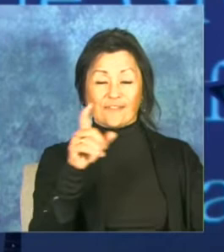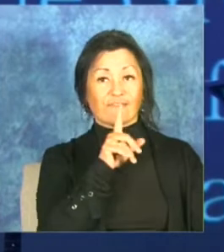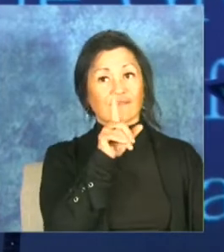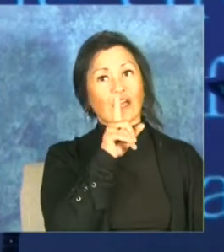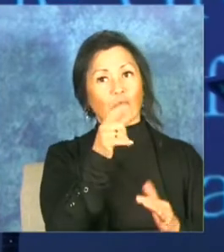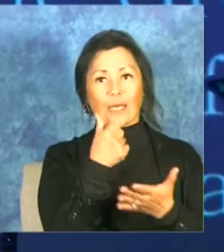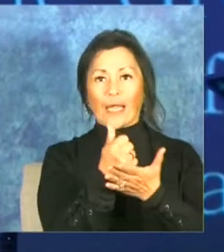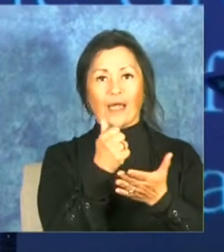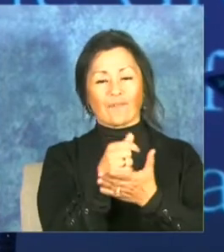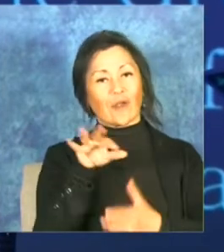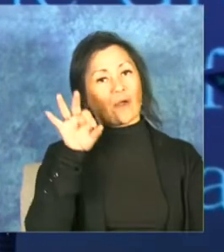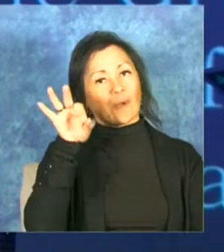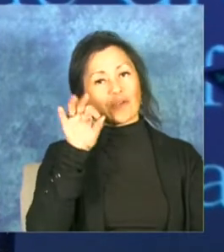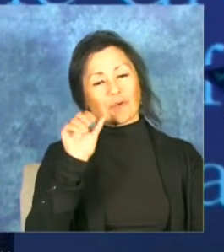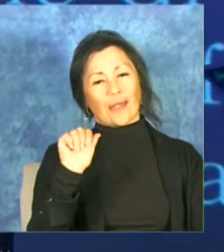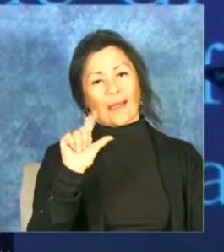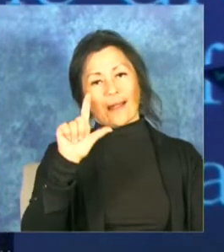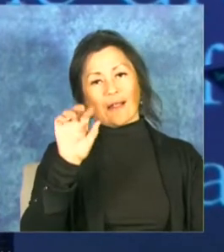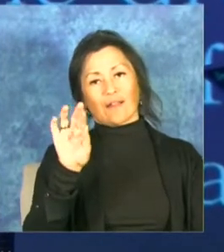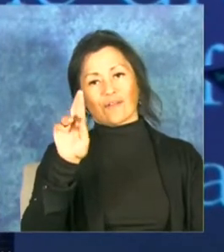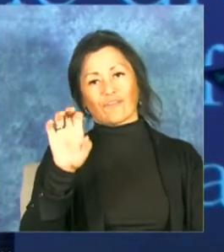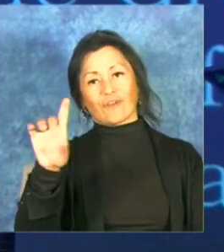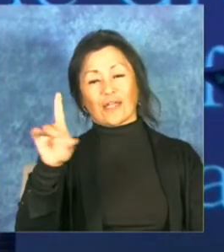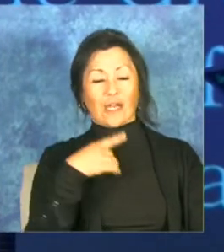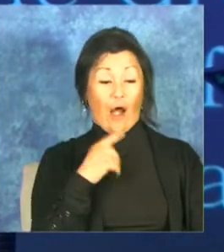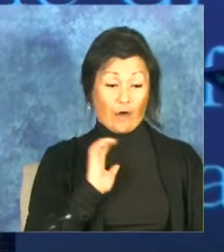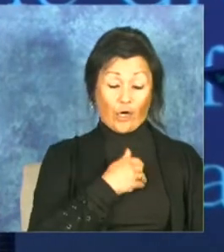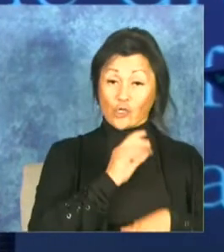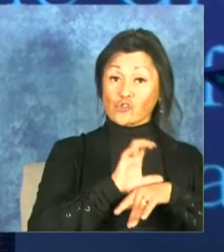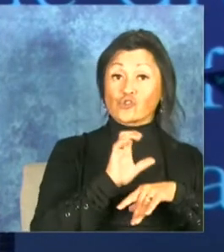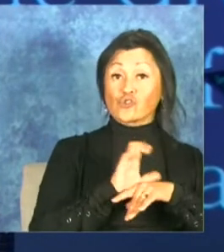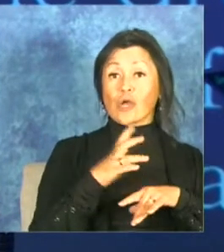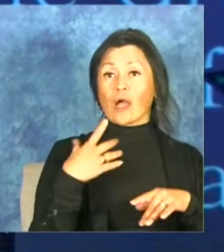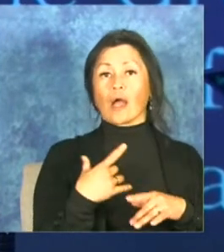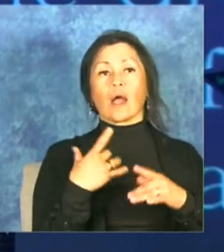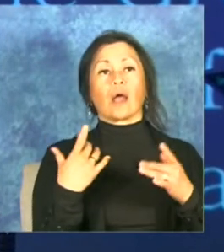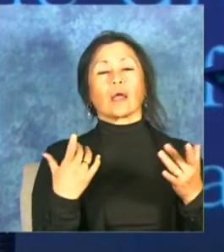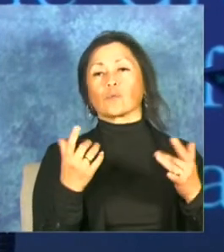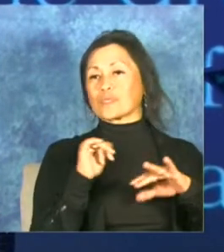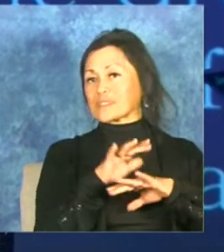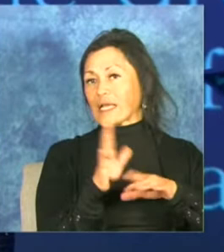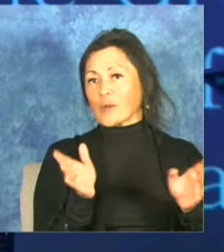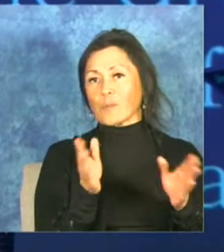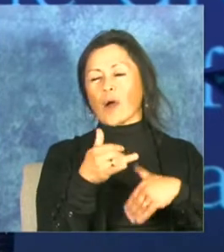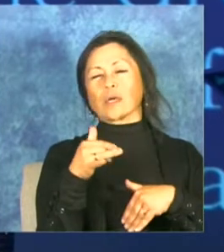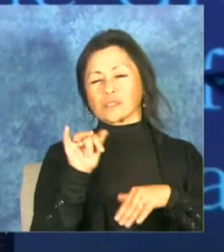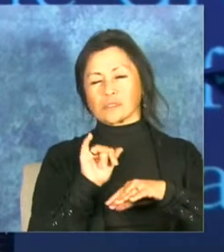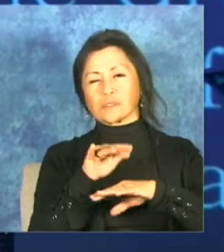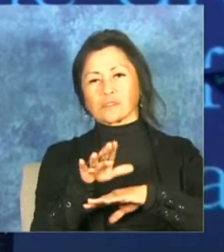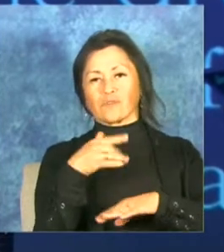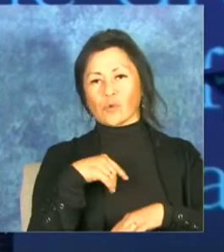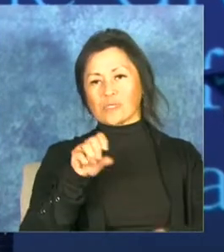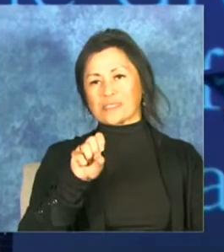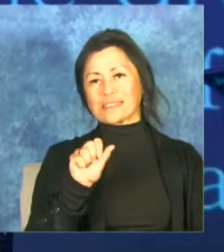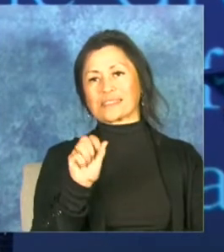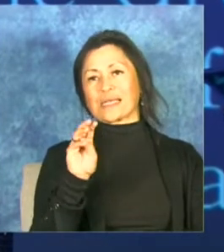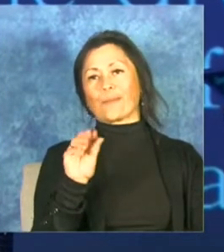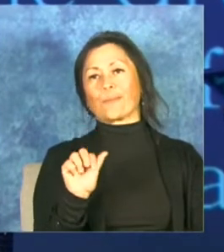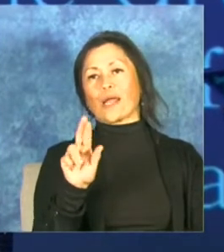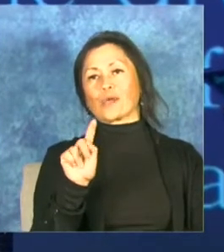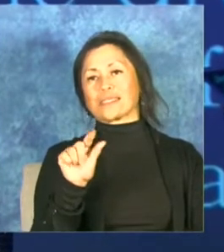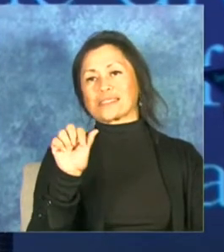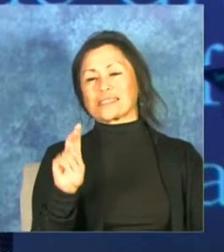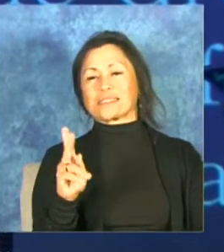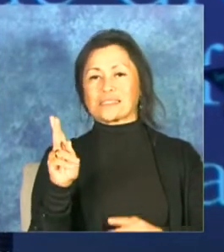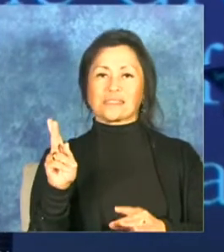huge help to Pastor Alfred and his ministry. It's a great thing for us as a church. While a lot send a lot of boxes overseas with Samaritan's Purse, we try to really